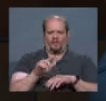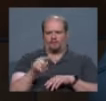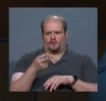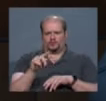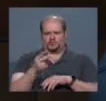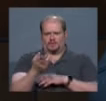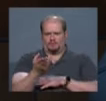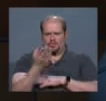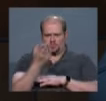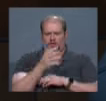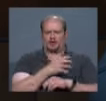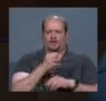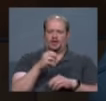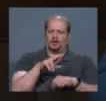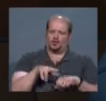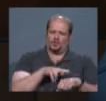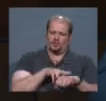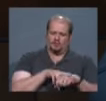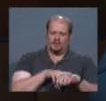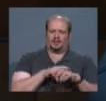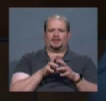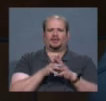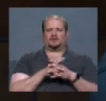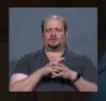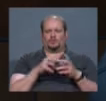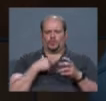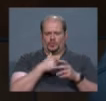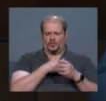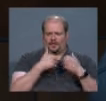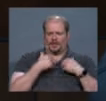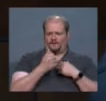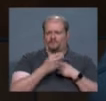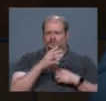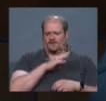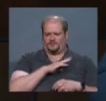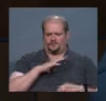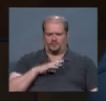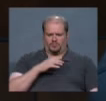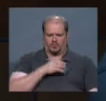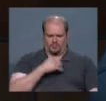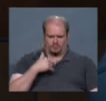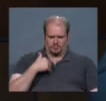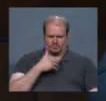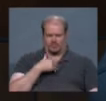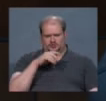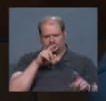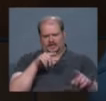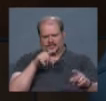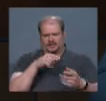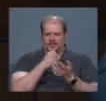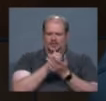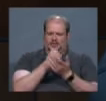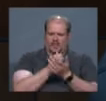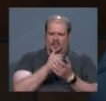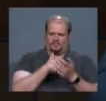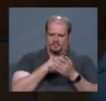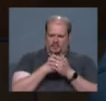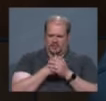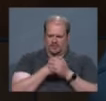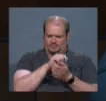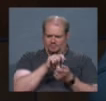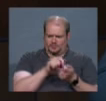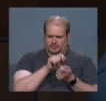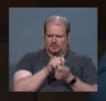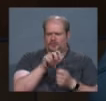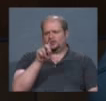morning. And normally, we have several board members who attend and help me, and